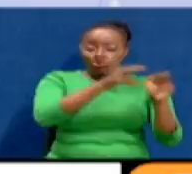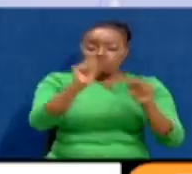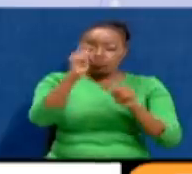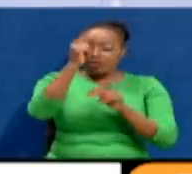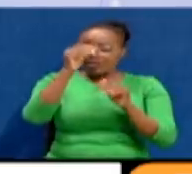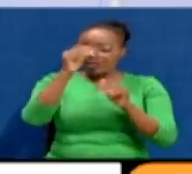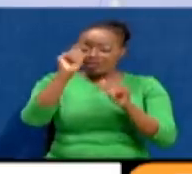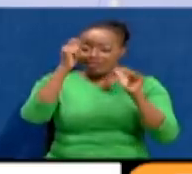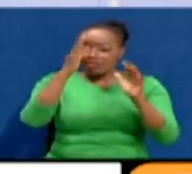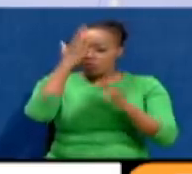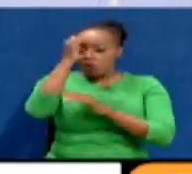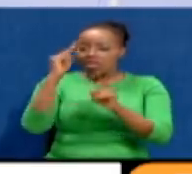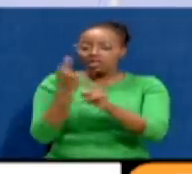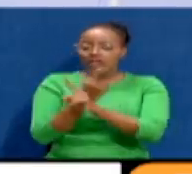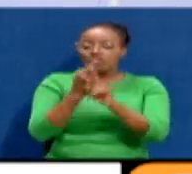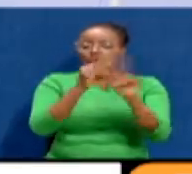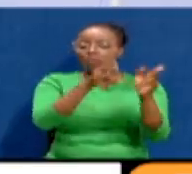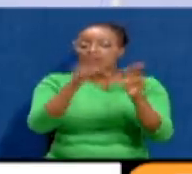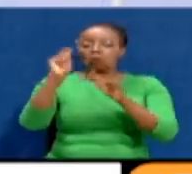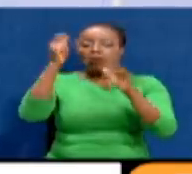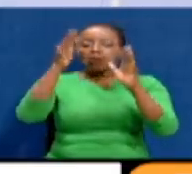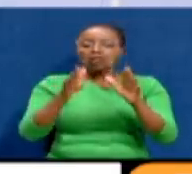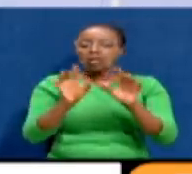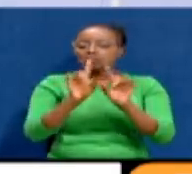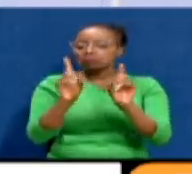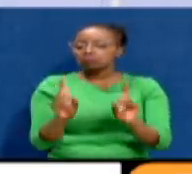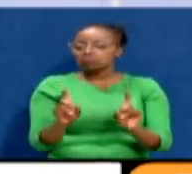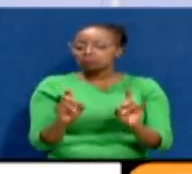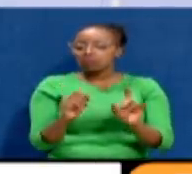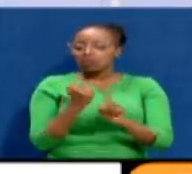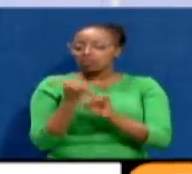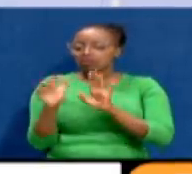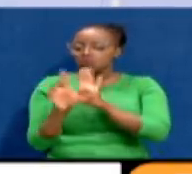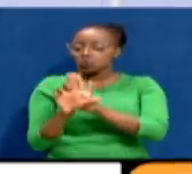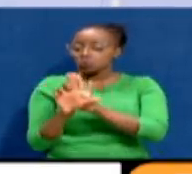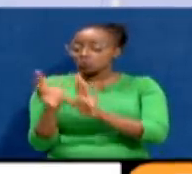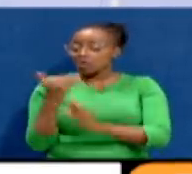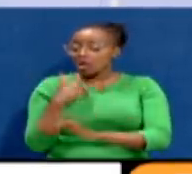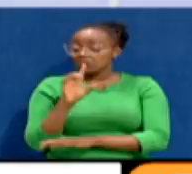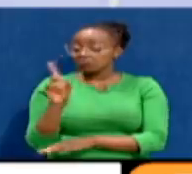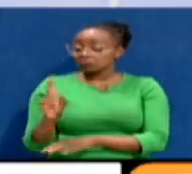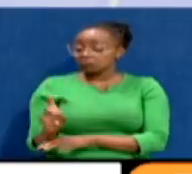to, very different from ordinary members of the public, John Mbadi?